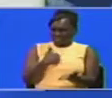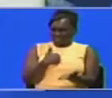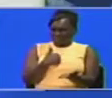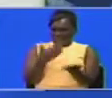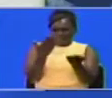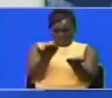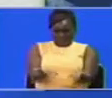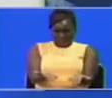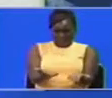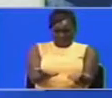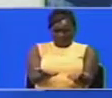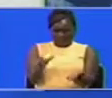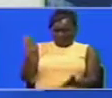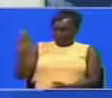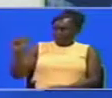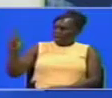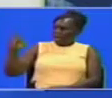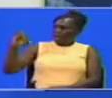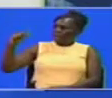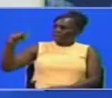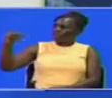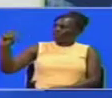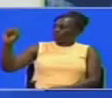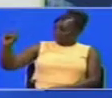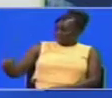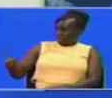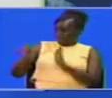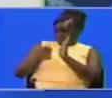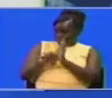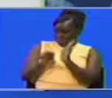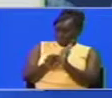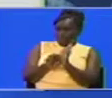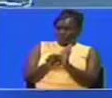put the facts on the table and agree Baringo where South. The problem is? Baringo South, for example,